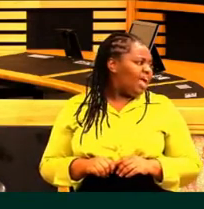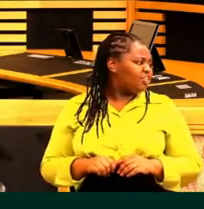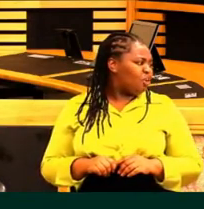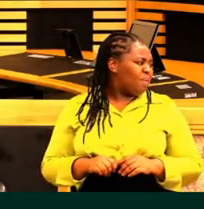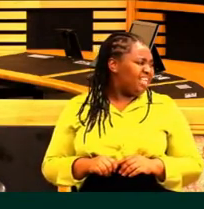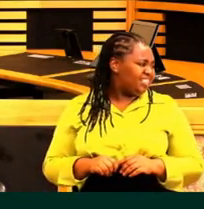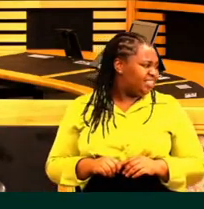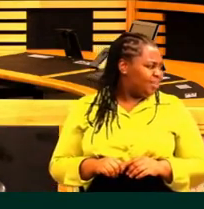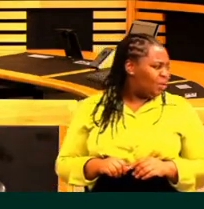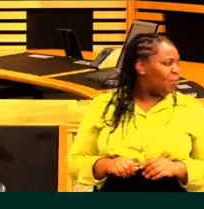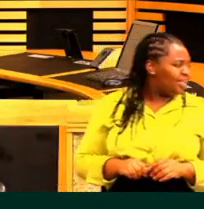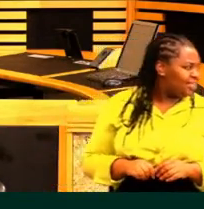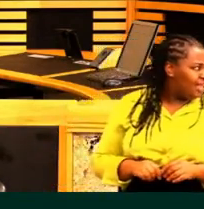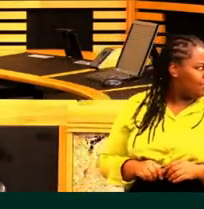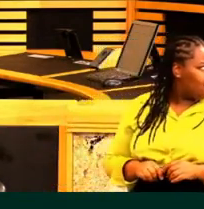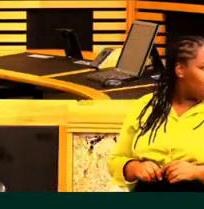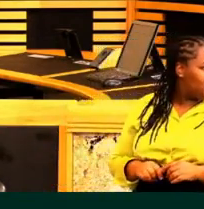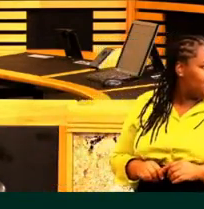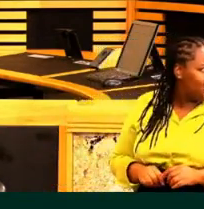all right